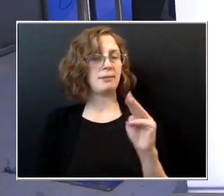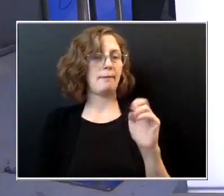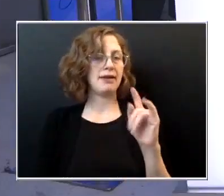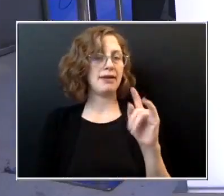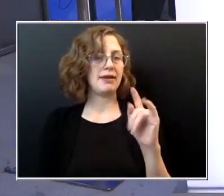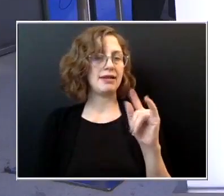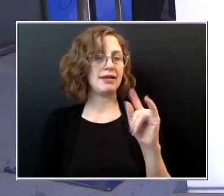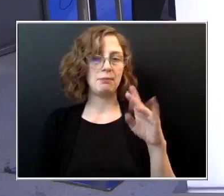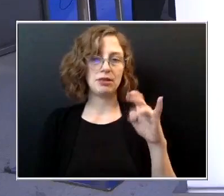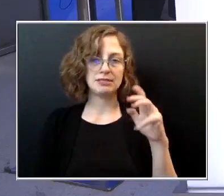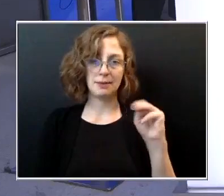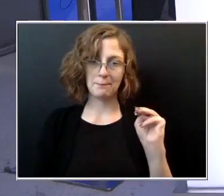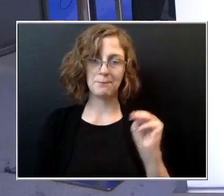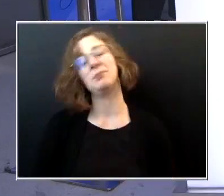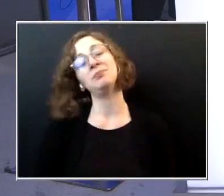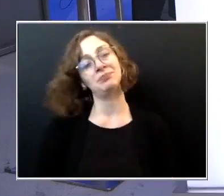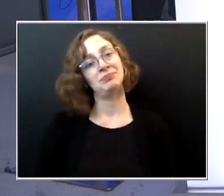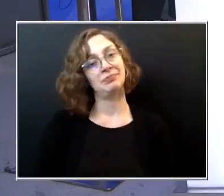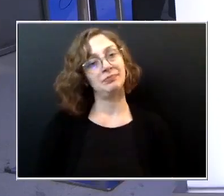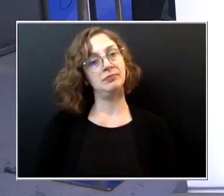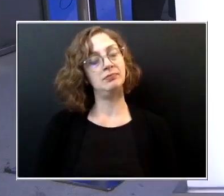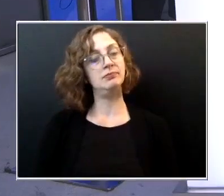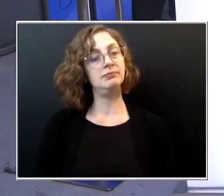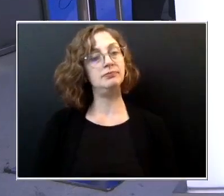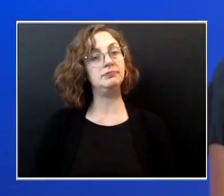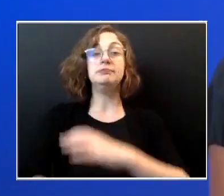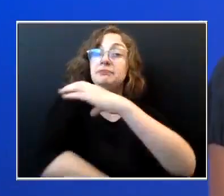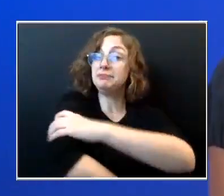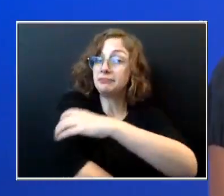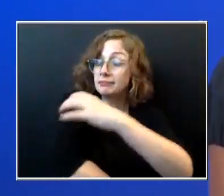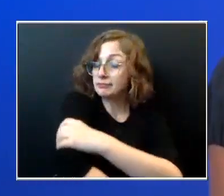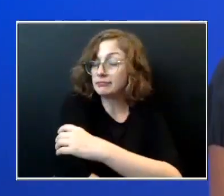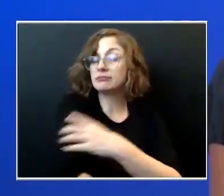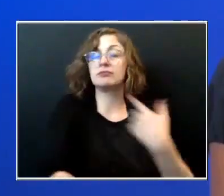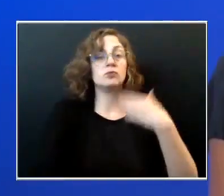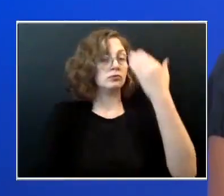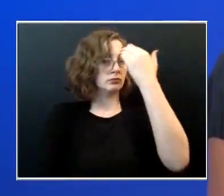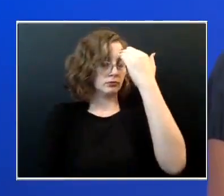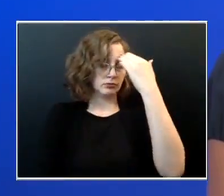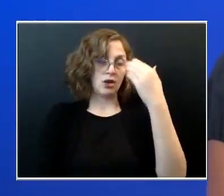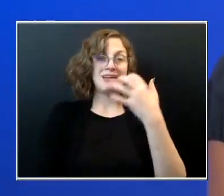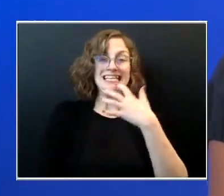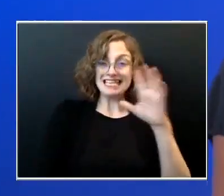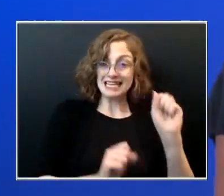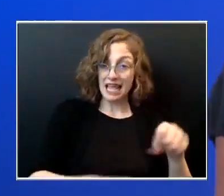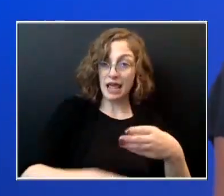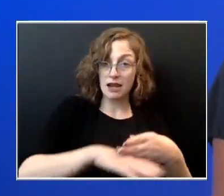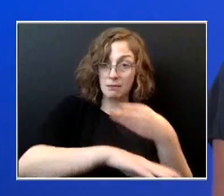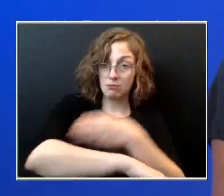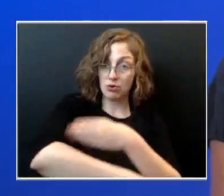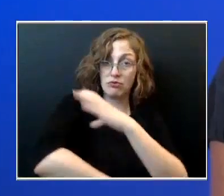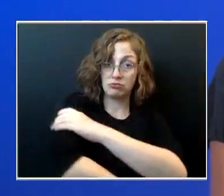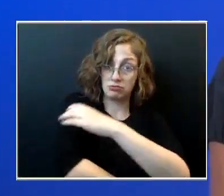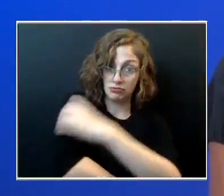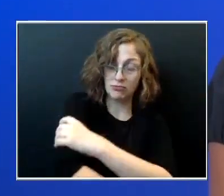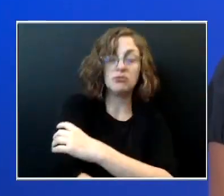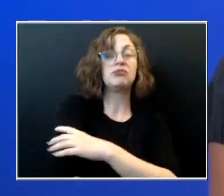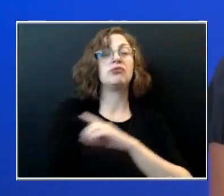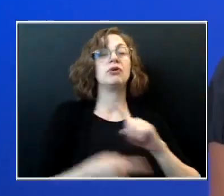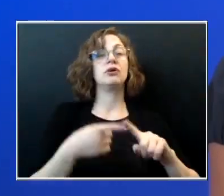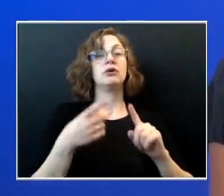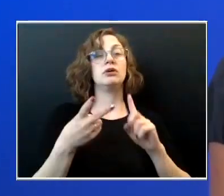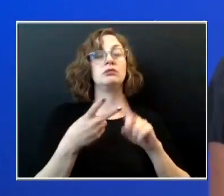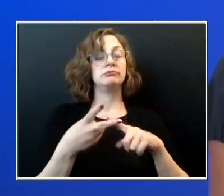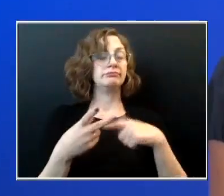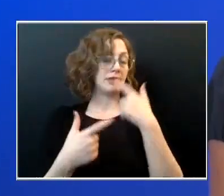Yeah, so blood pressure, we know that the heat can improve blood pressure. I'm interested in its effects on pain as well through